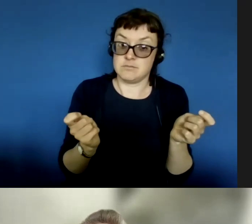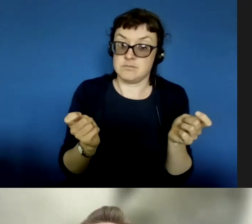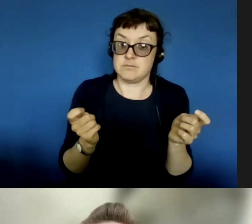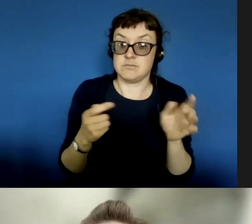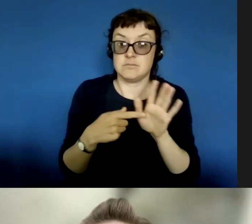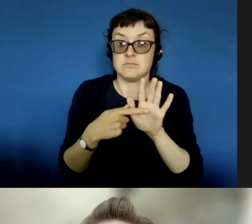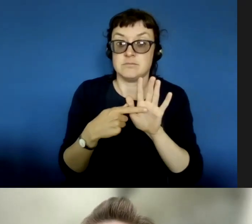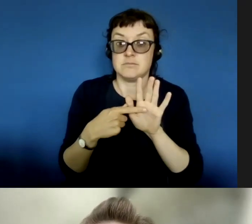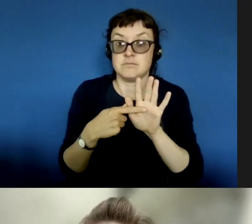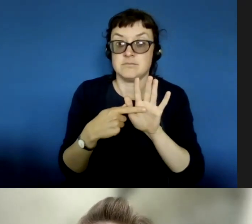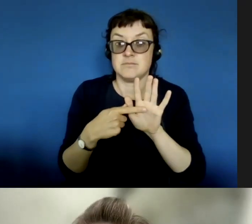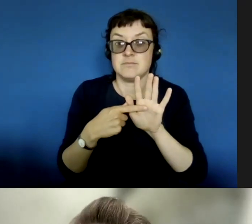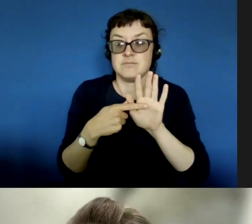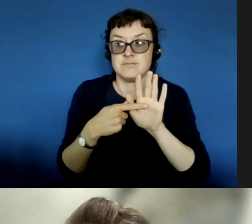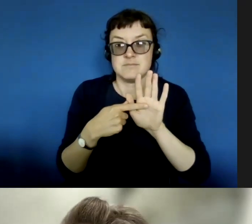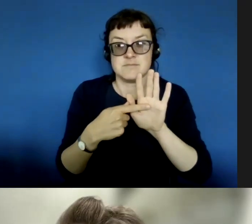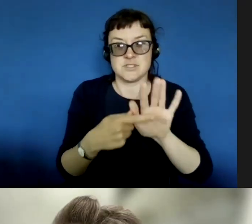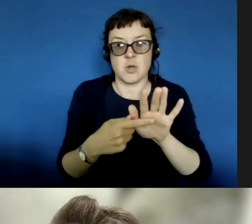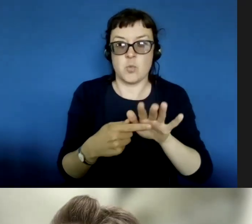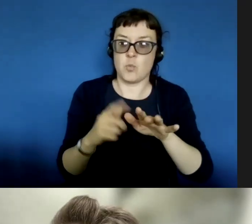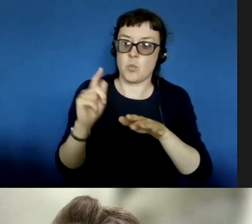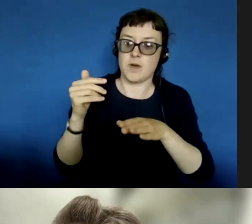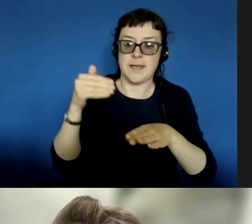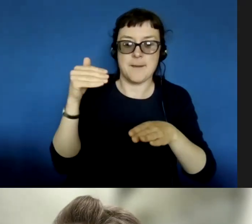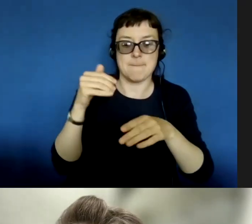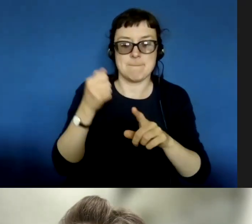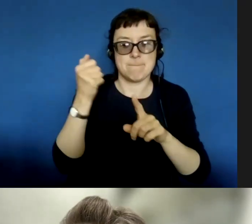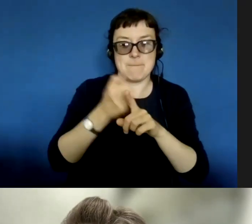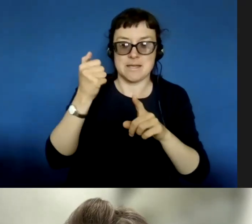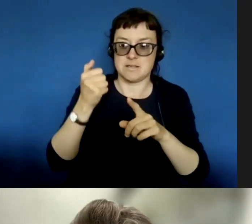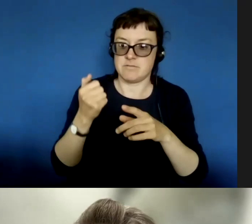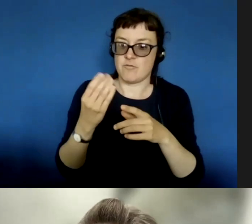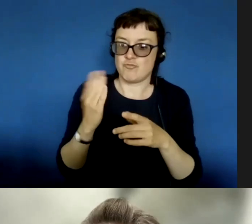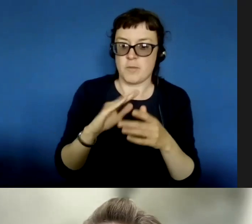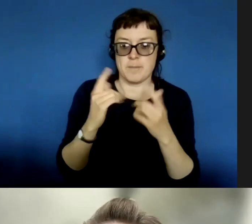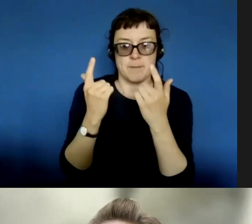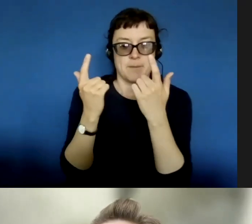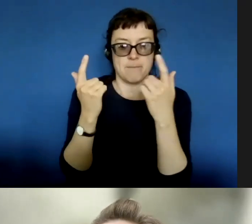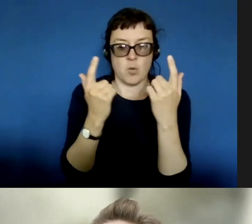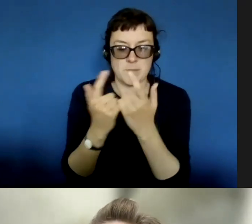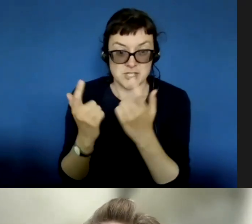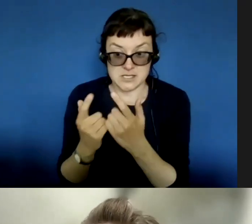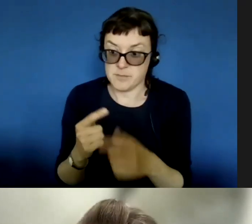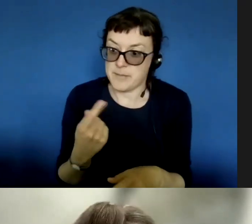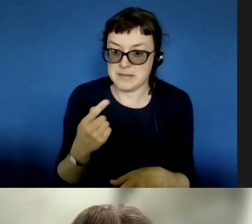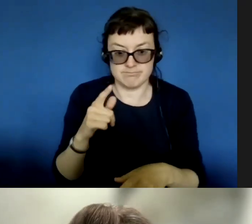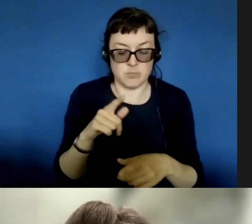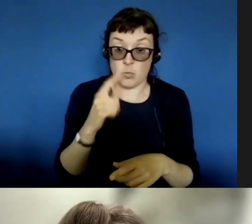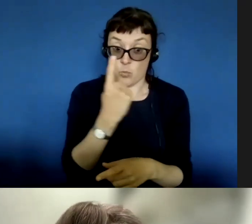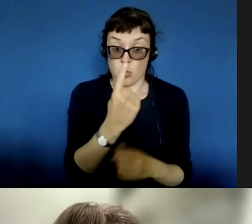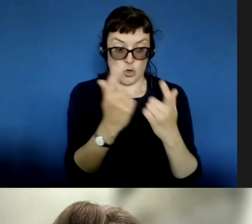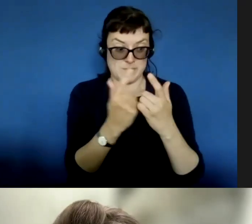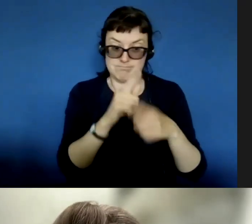impact, the many different objects, the many different impacts one object can have. But then when you put something